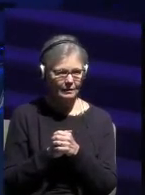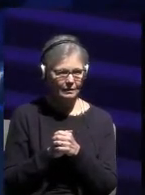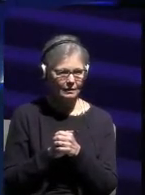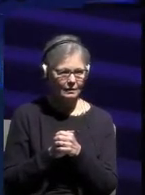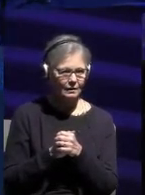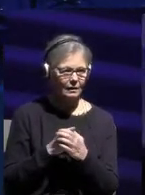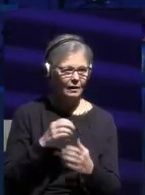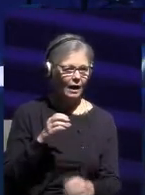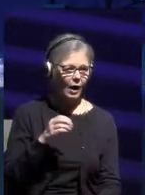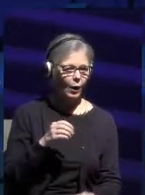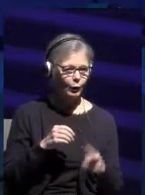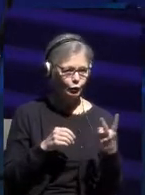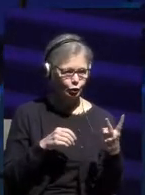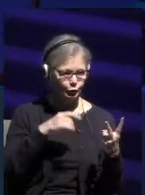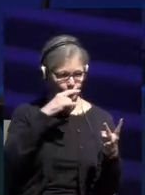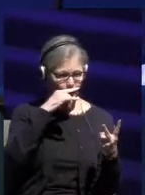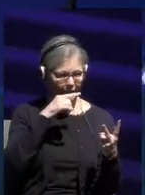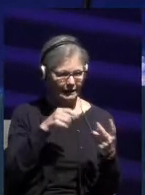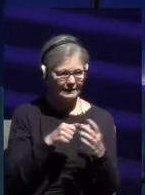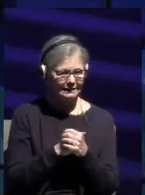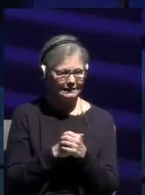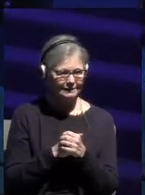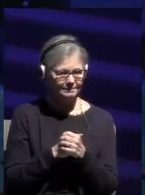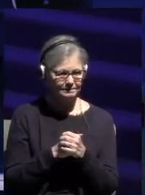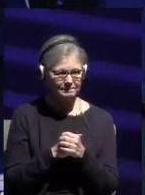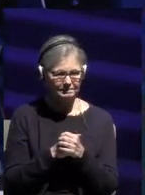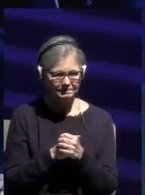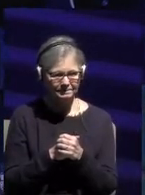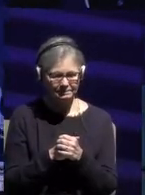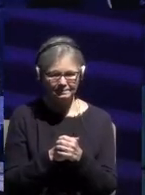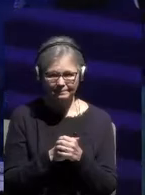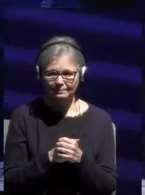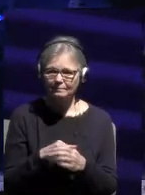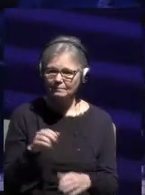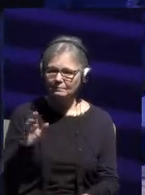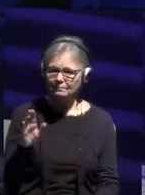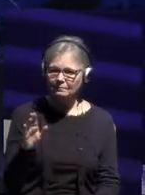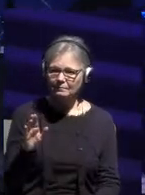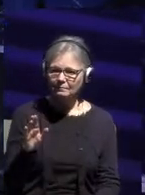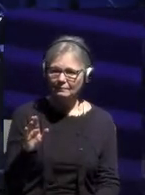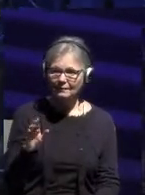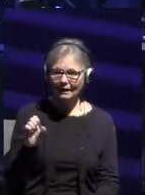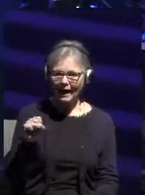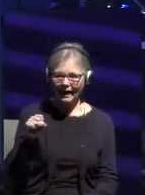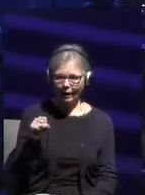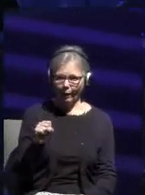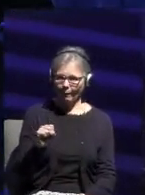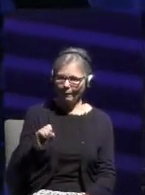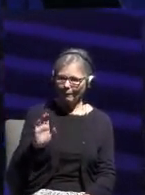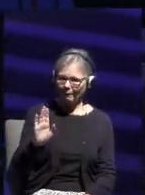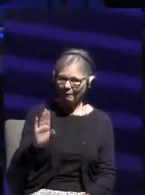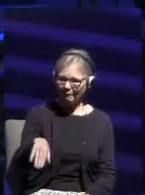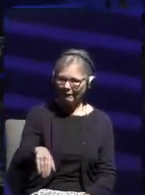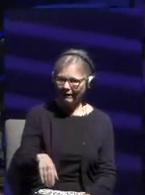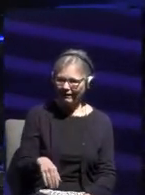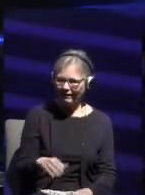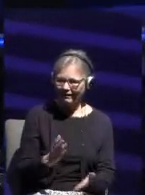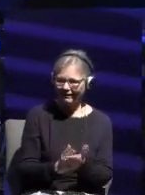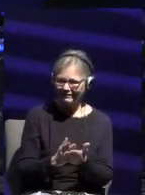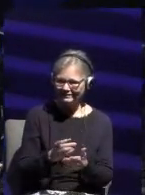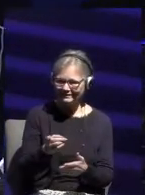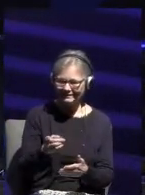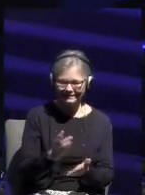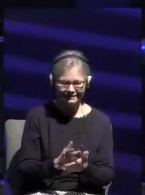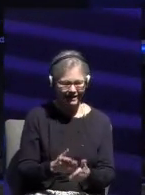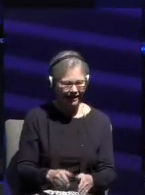Oliver. And Kit is out with Vicky. Aunt Vicky. Amen. Glad to see you all there.